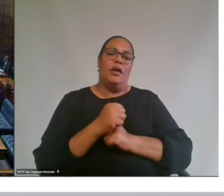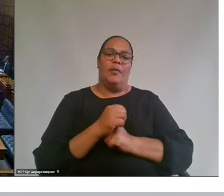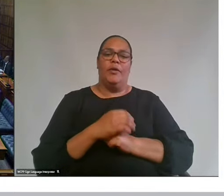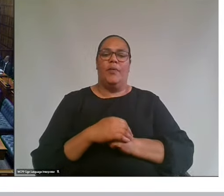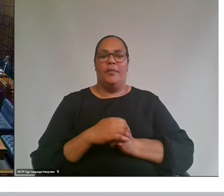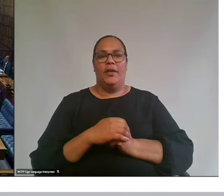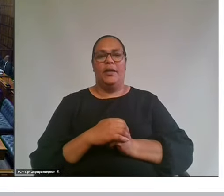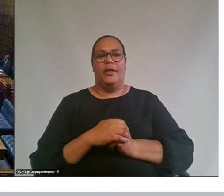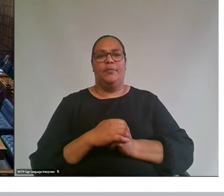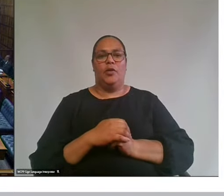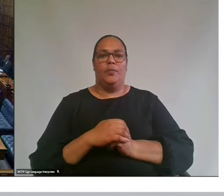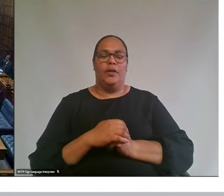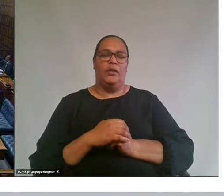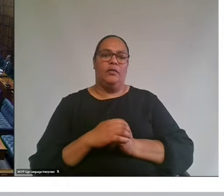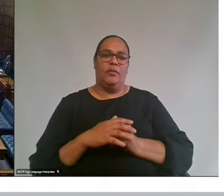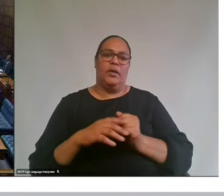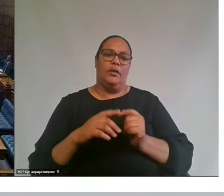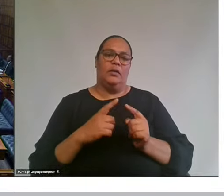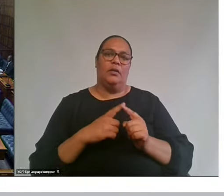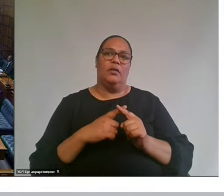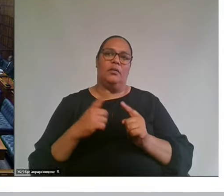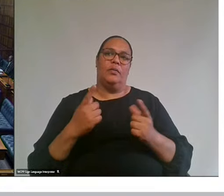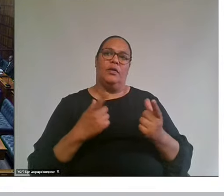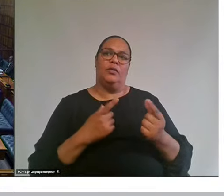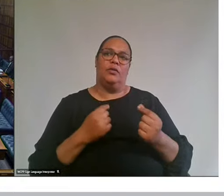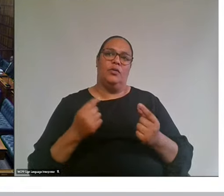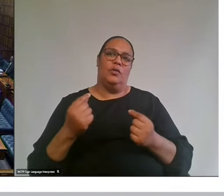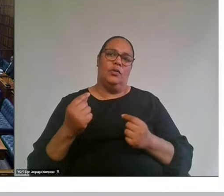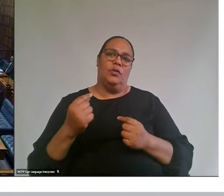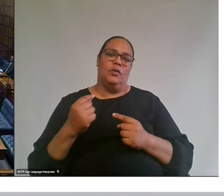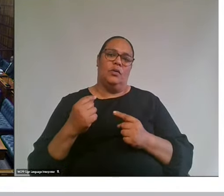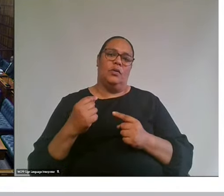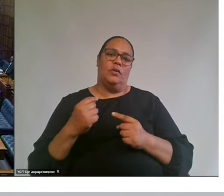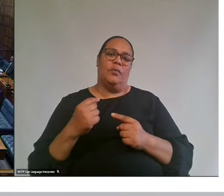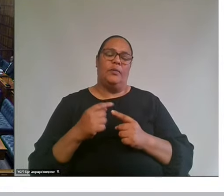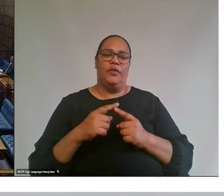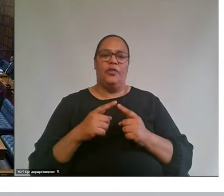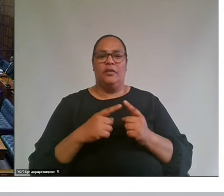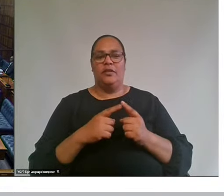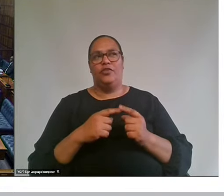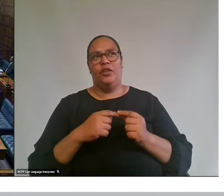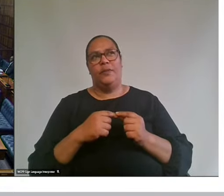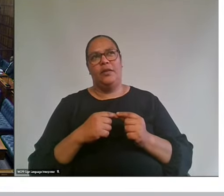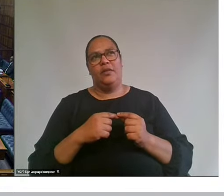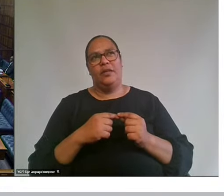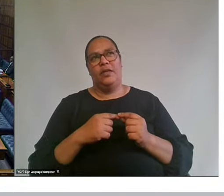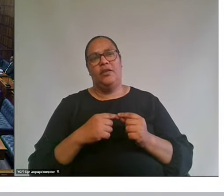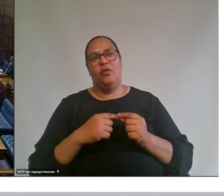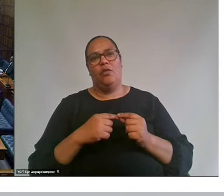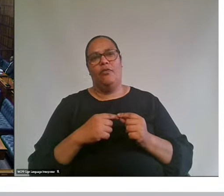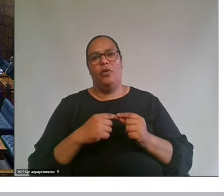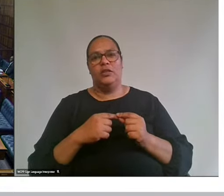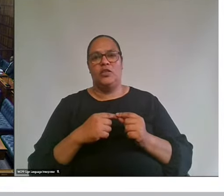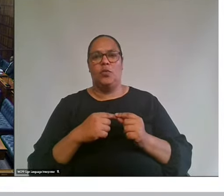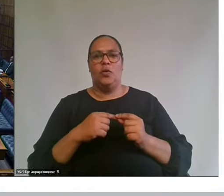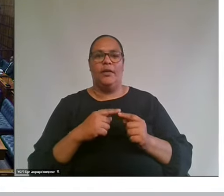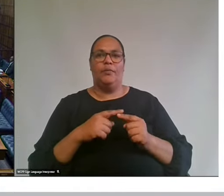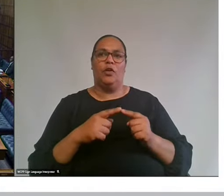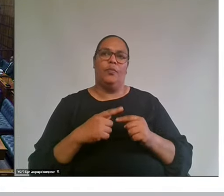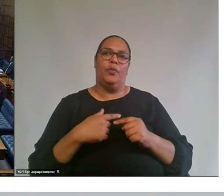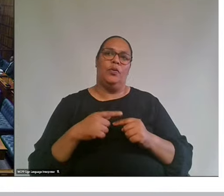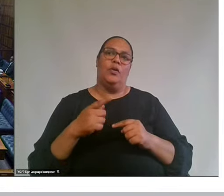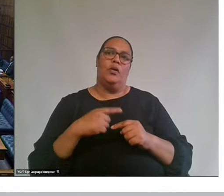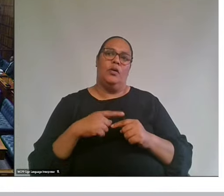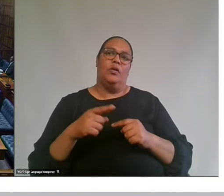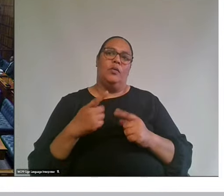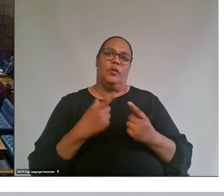um over the over the year under review uh I think it has been report but in the previous we yeah we had done a